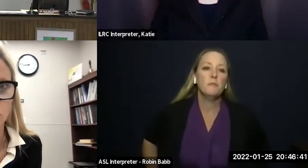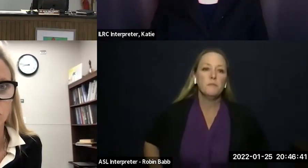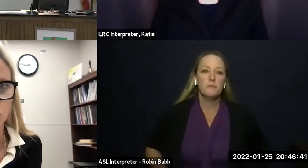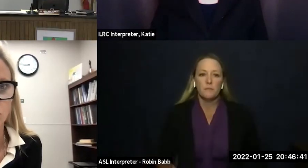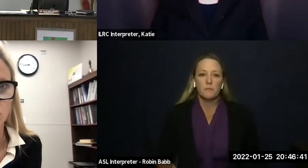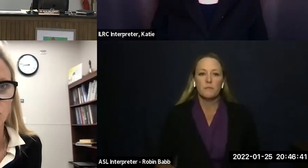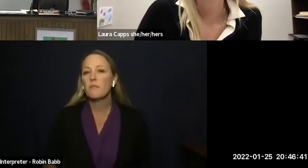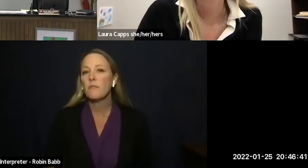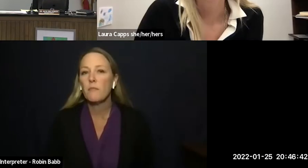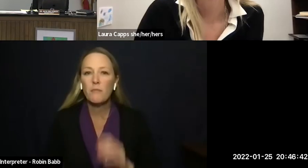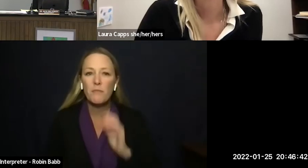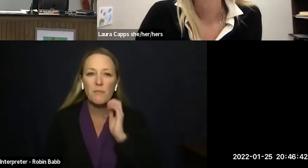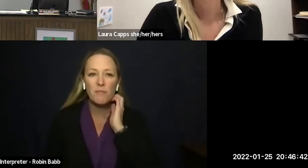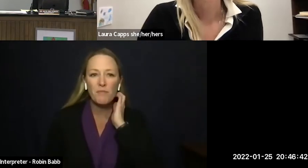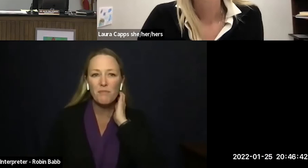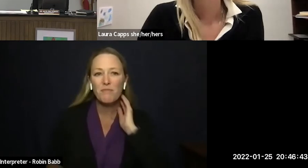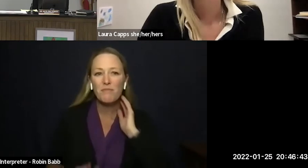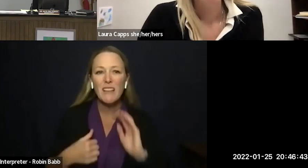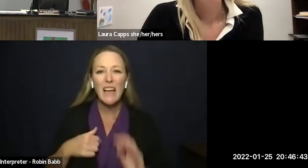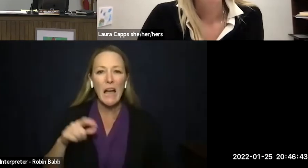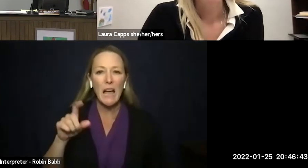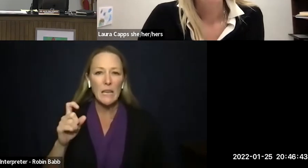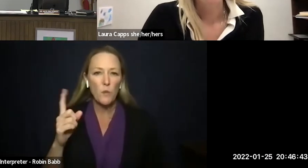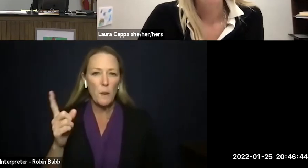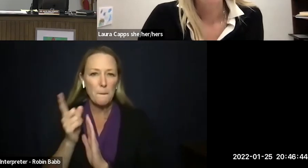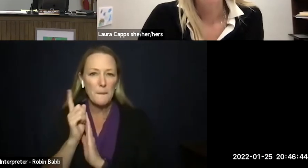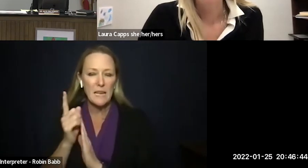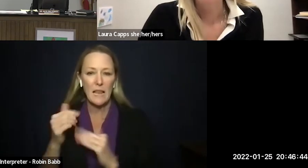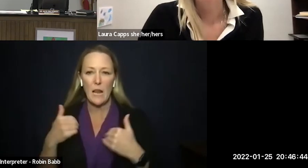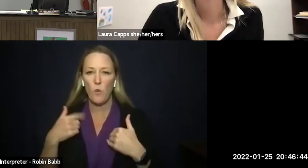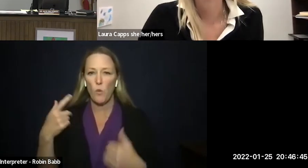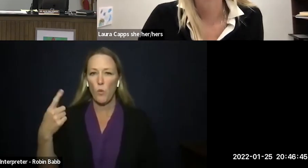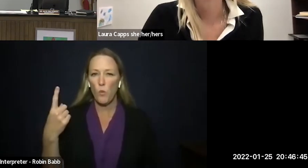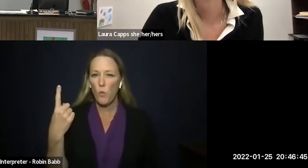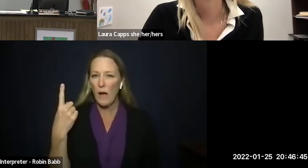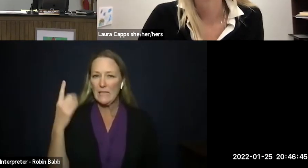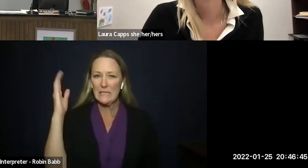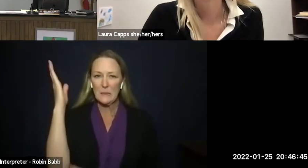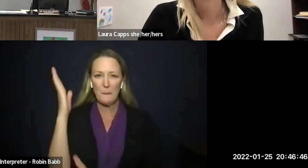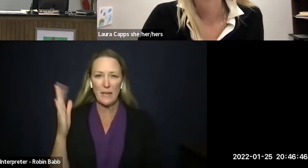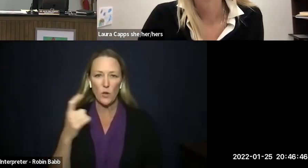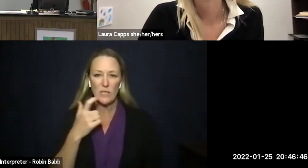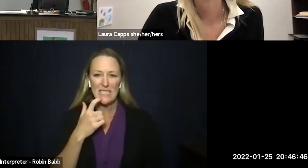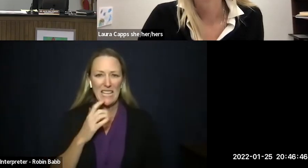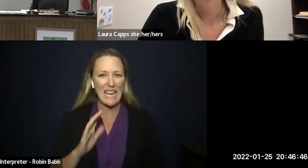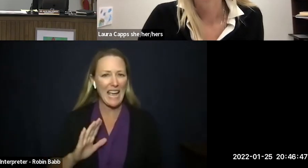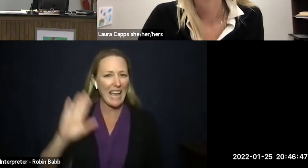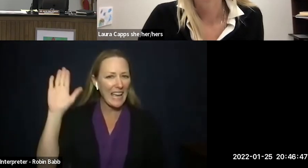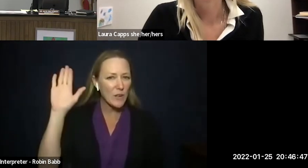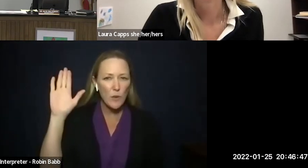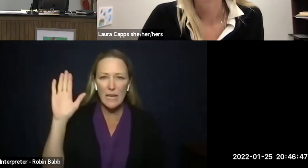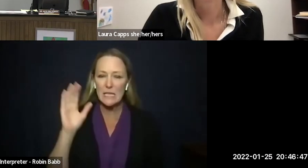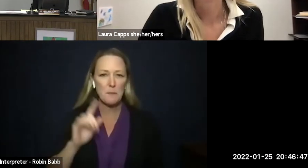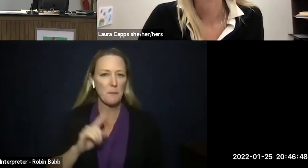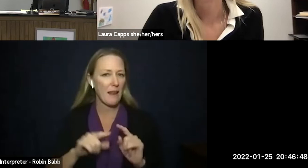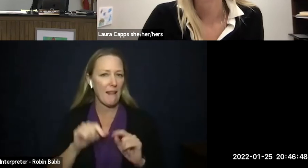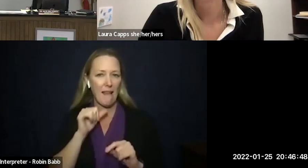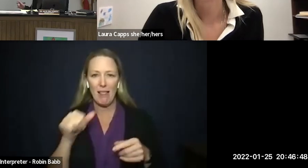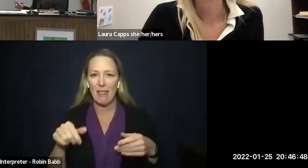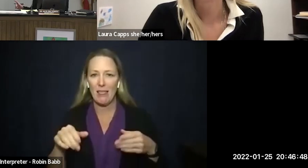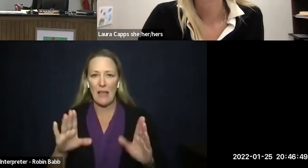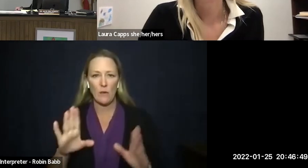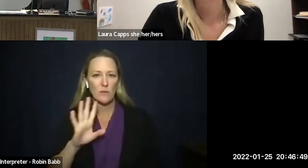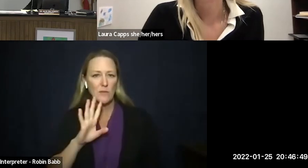i just need a minute there was one public speaker who said she had her hand raised and was not able to speak